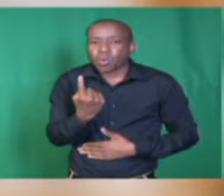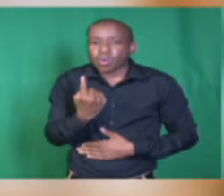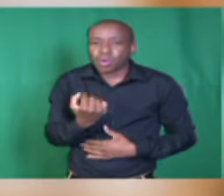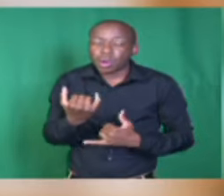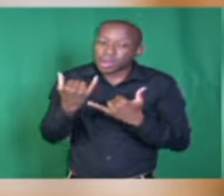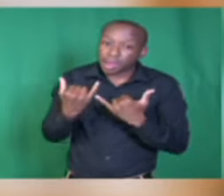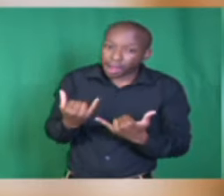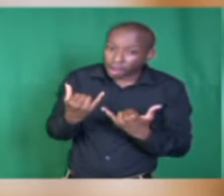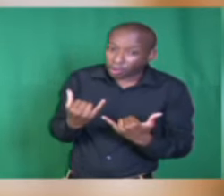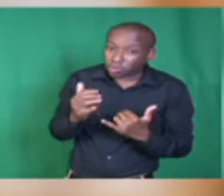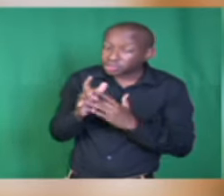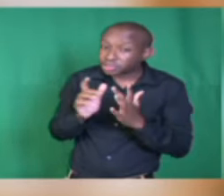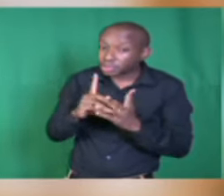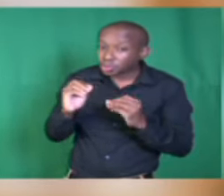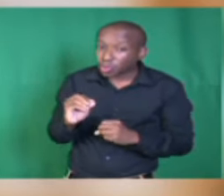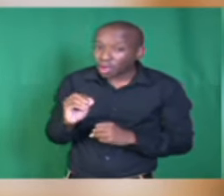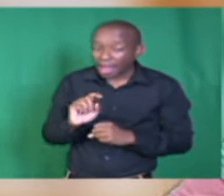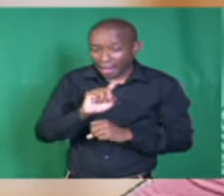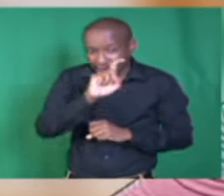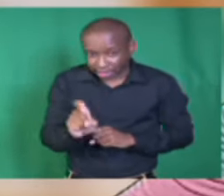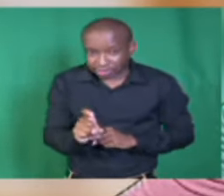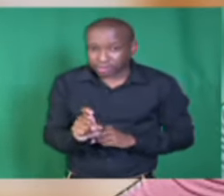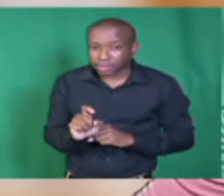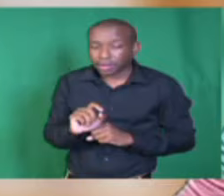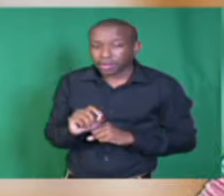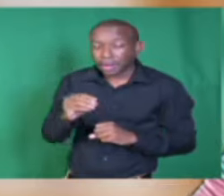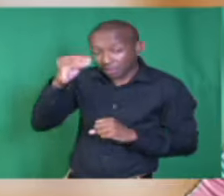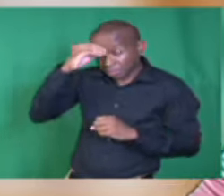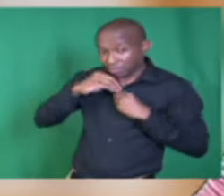question by asking them yet another question.